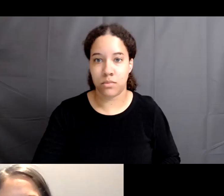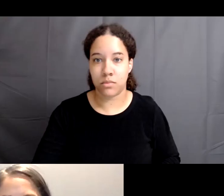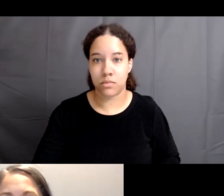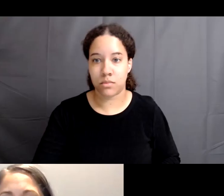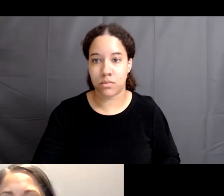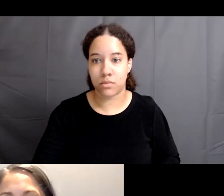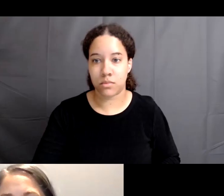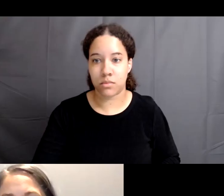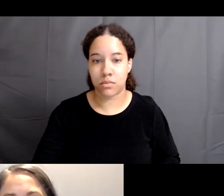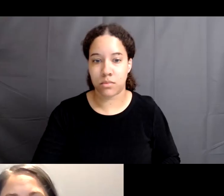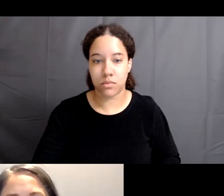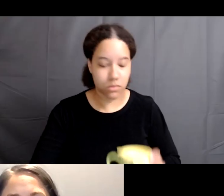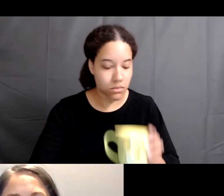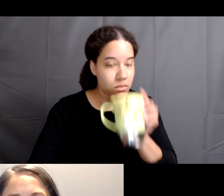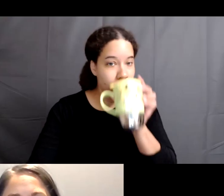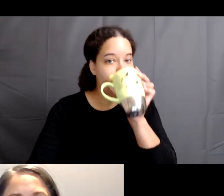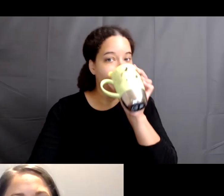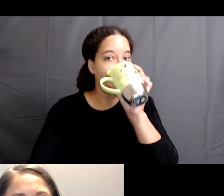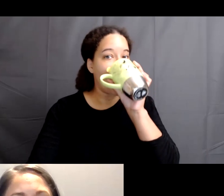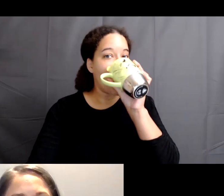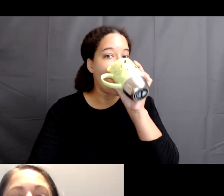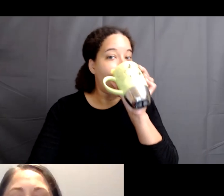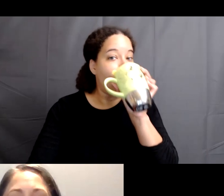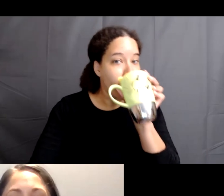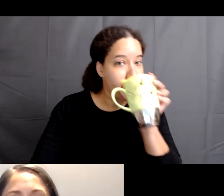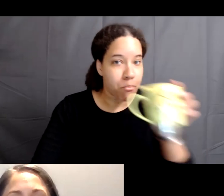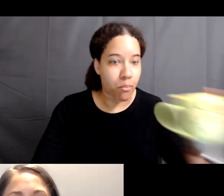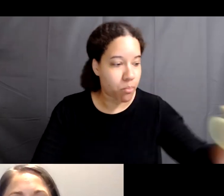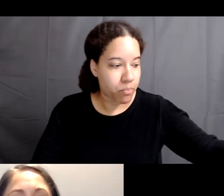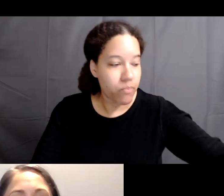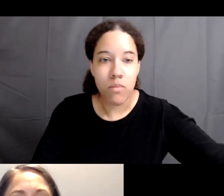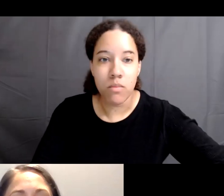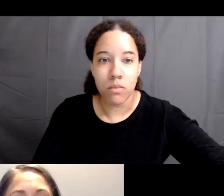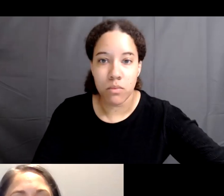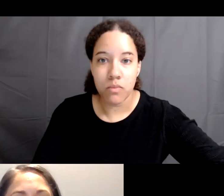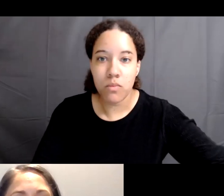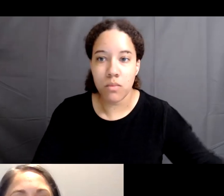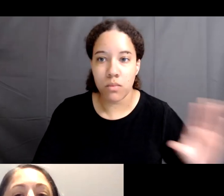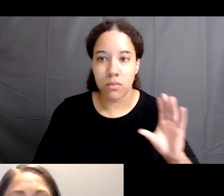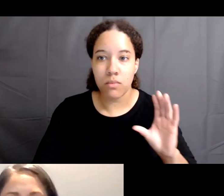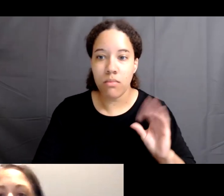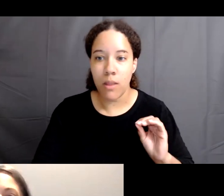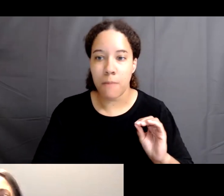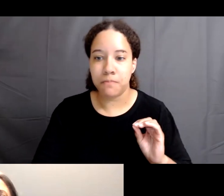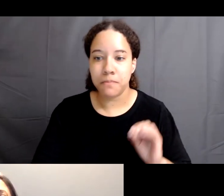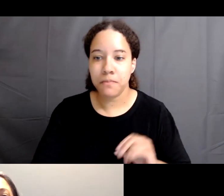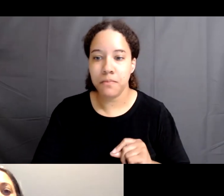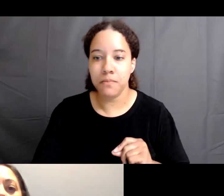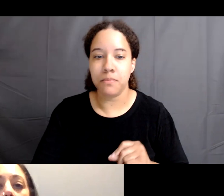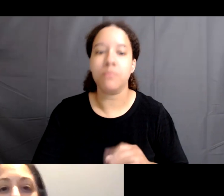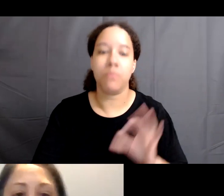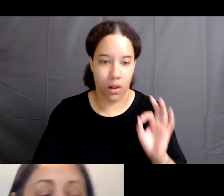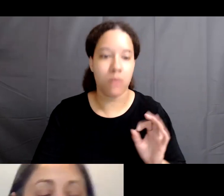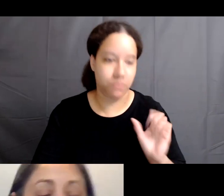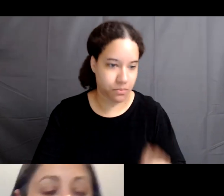when we're not on? Or Yep. So I'll just spotlight you both and then you can turn your camera off if you're not the one.